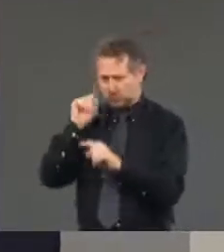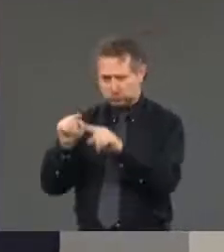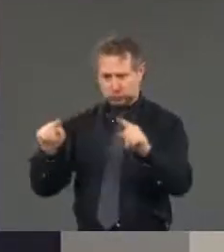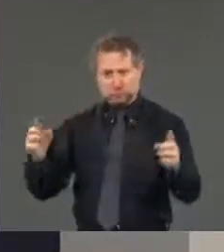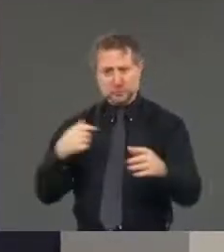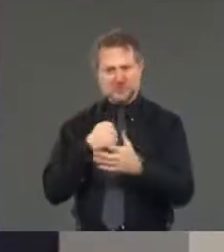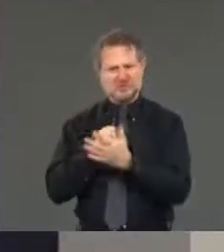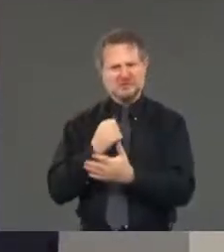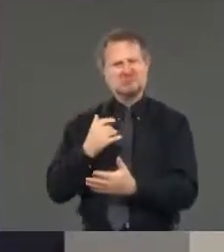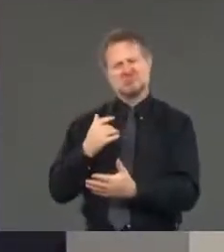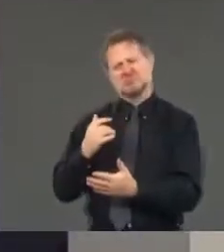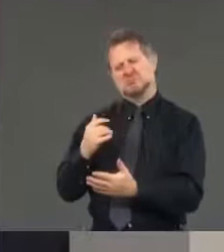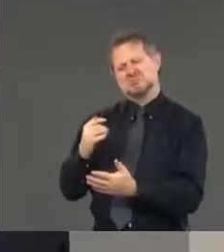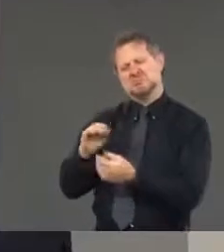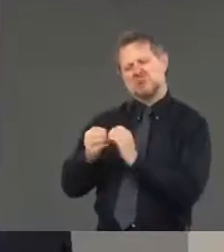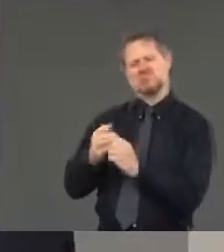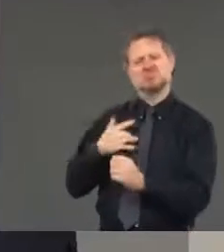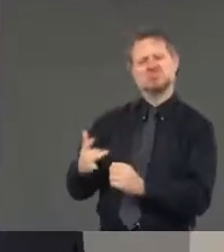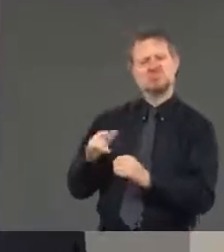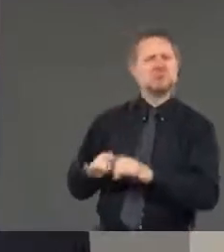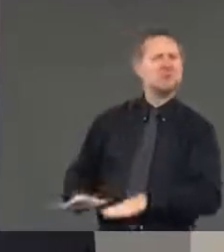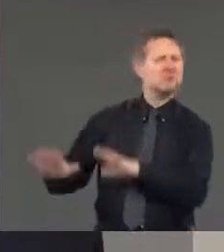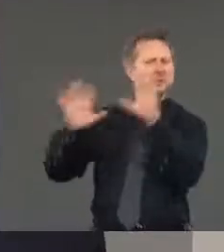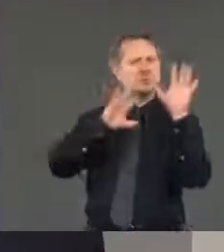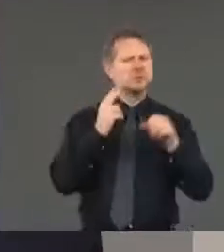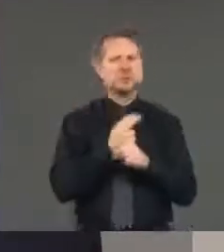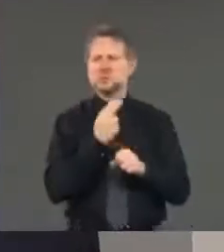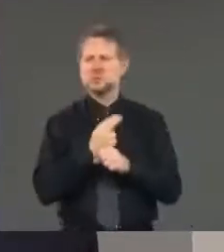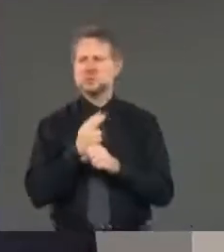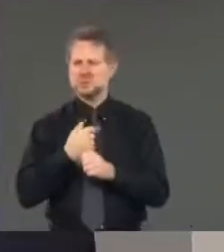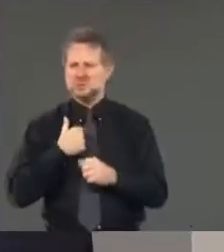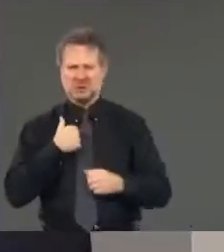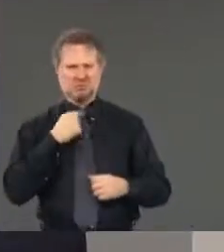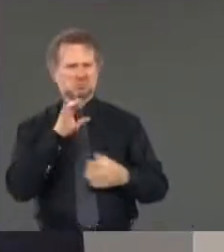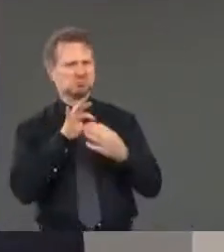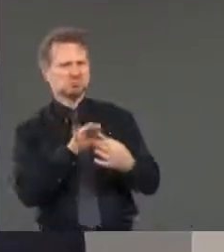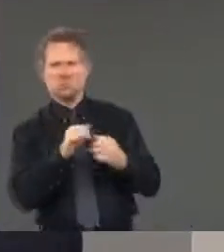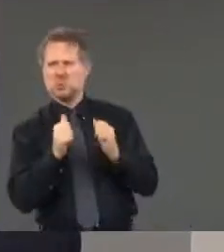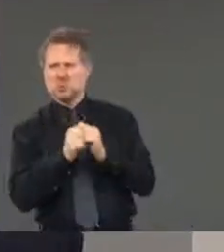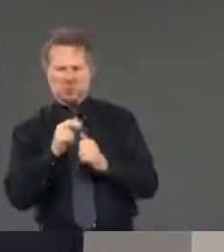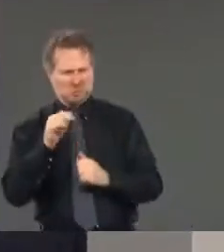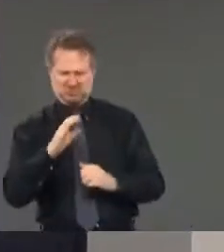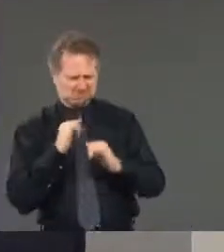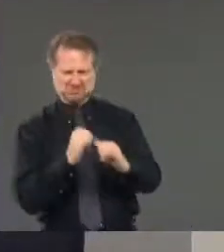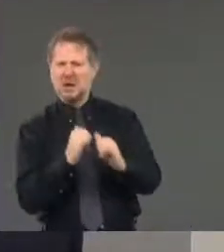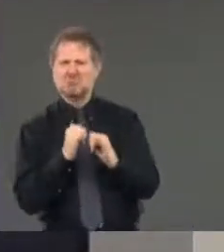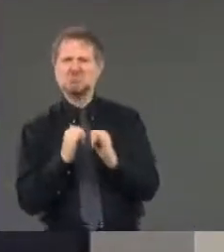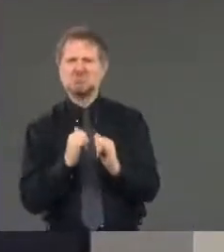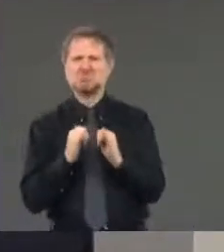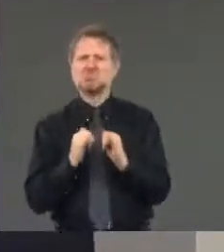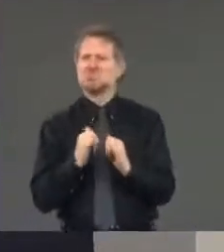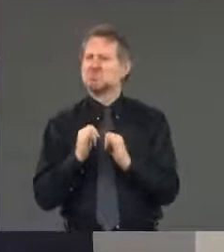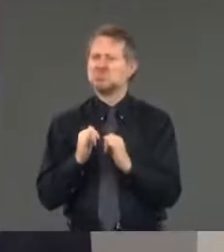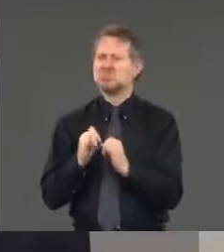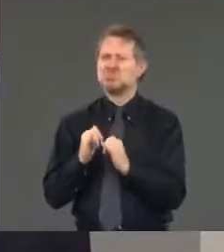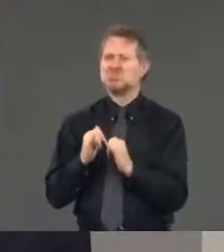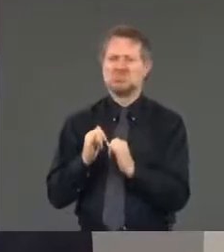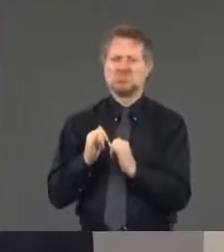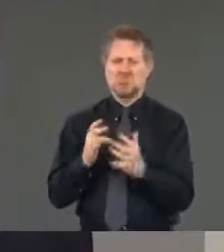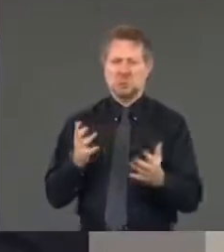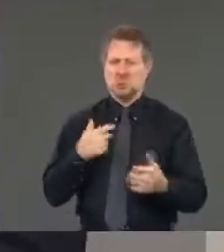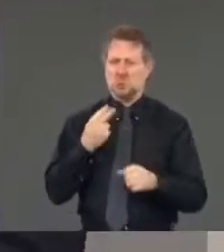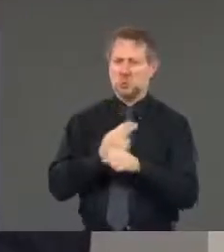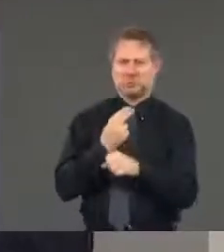stable version. But everybody has it, and we're basically aligned from the city and the state perspective. I think what they've come around to is we use a 3-day rolling